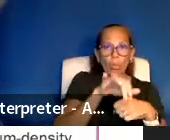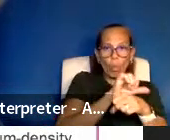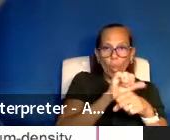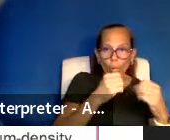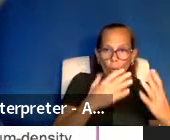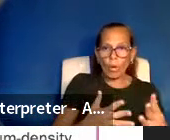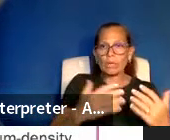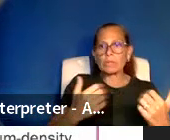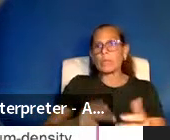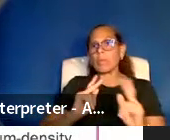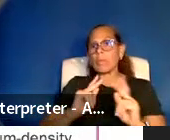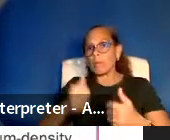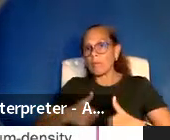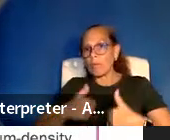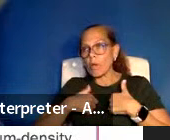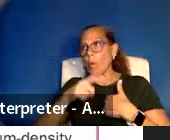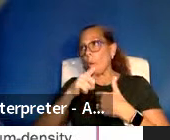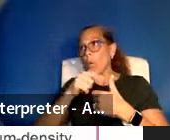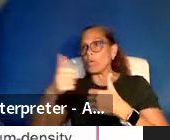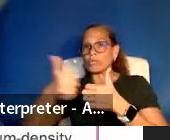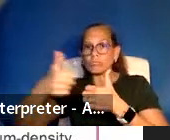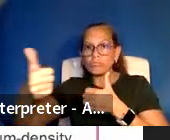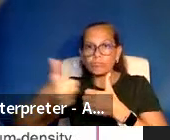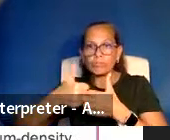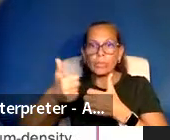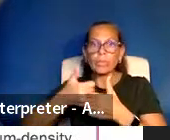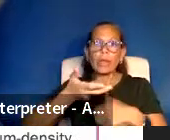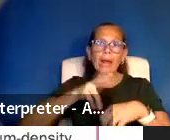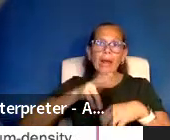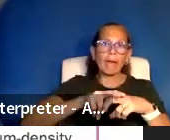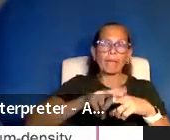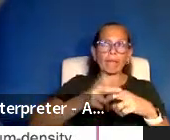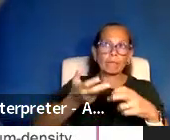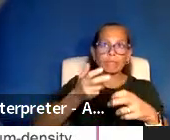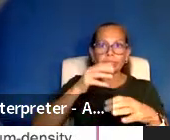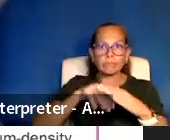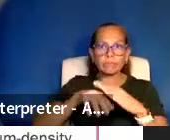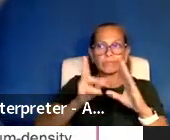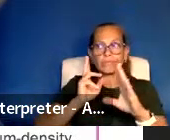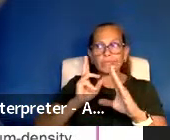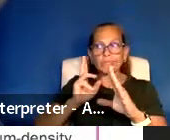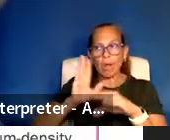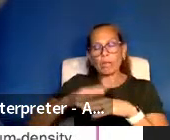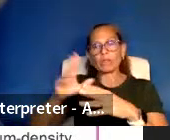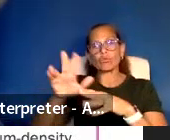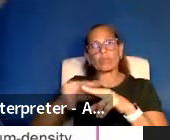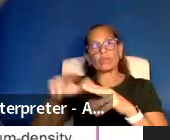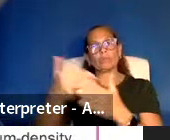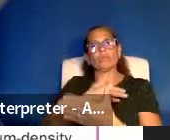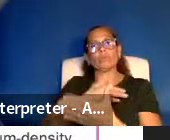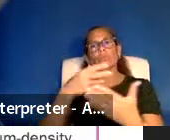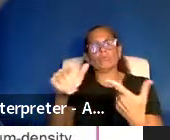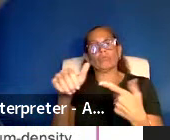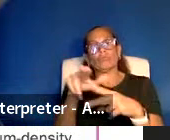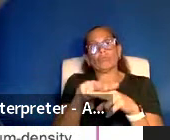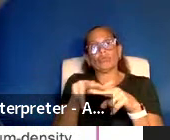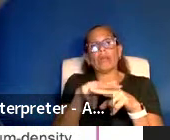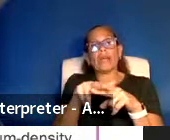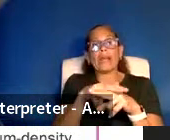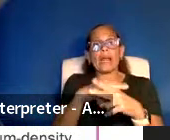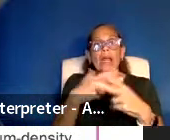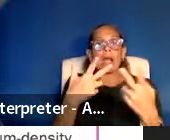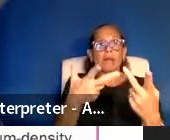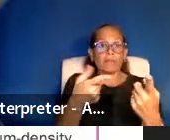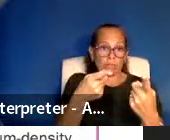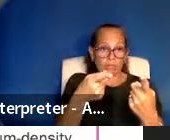also residents and commuters that will be getting on a train at the new train station. And again, the illustrative drawing on the